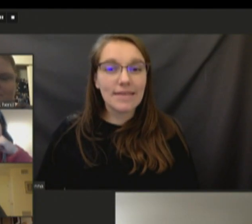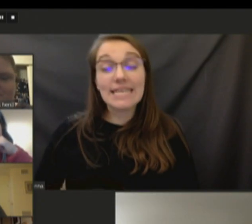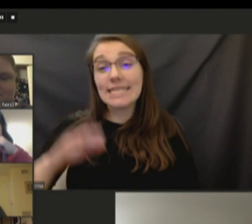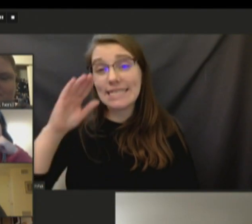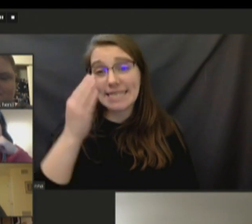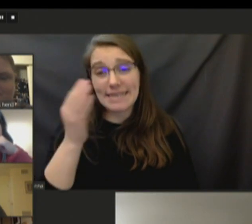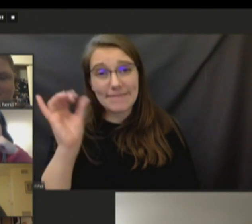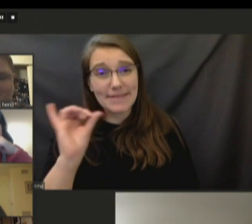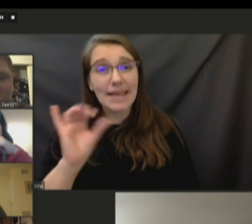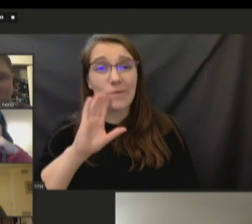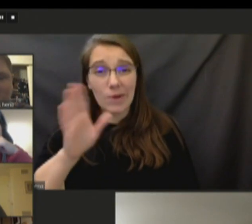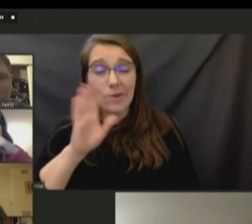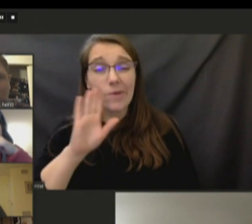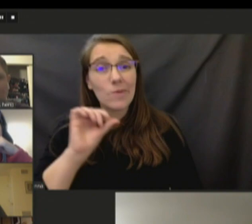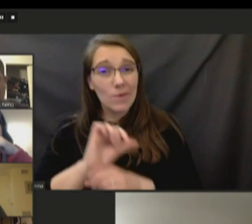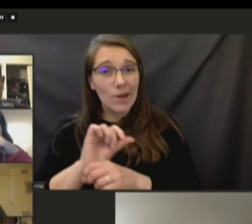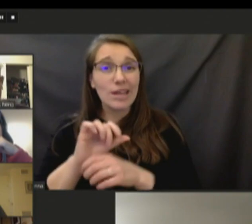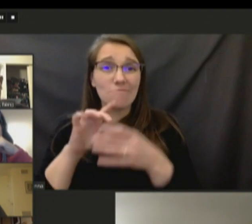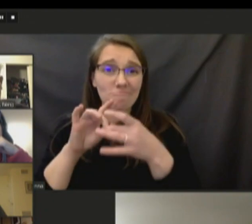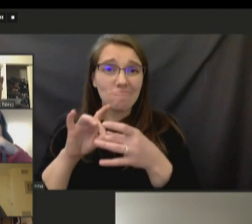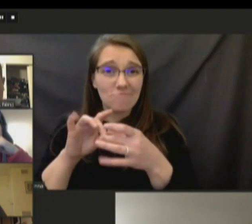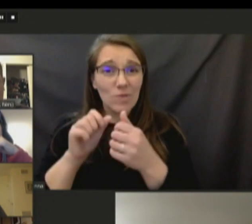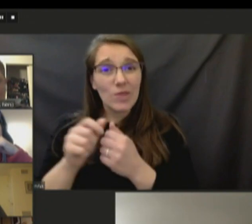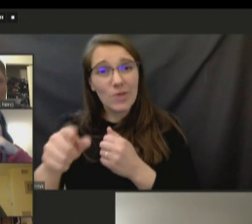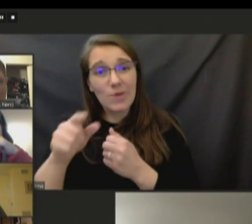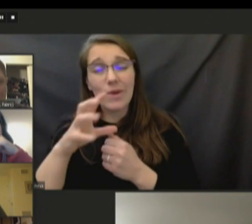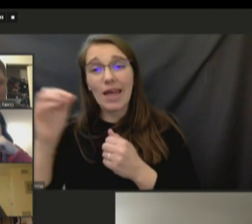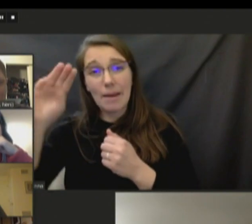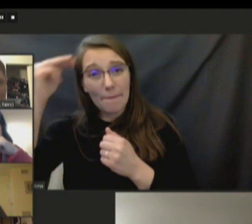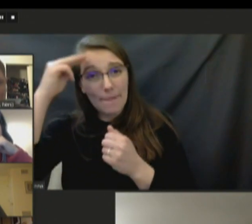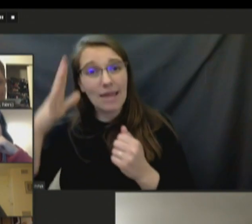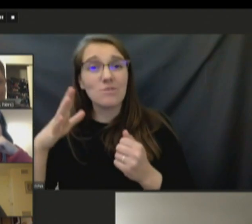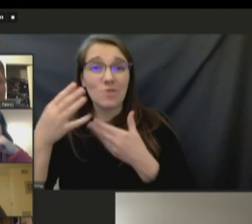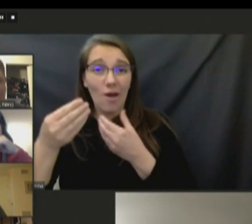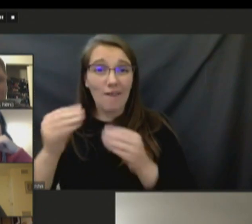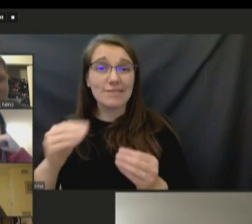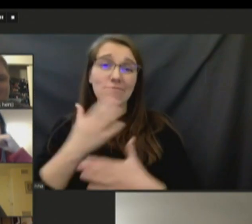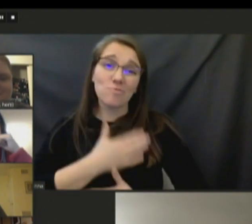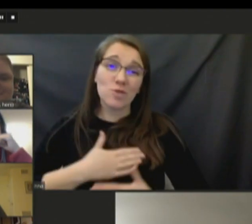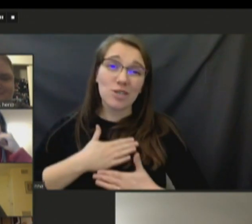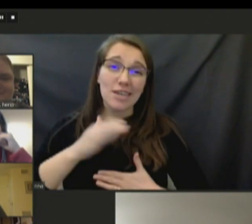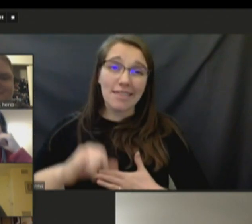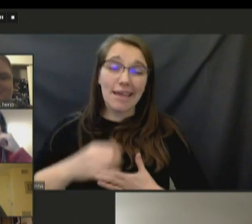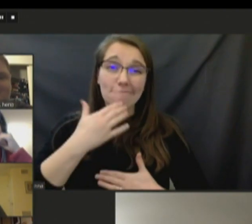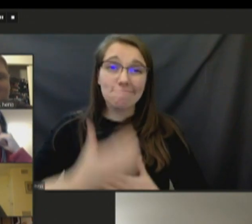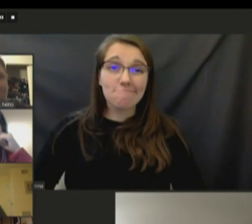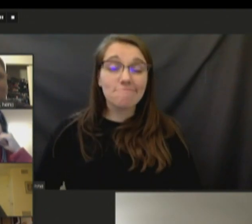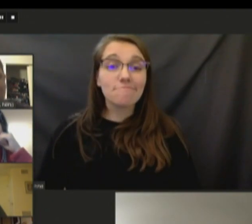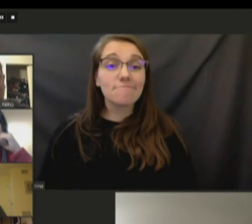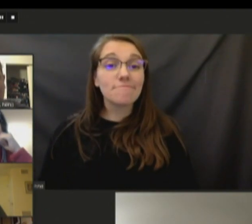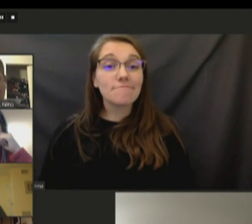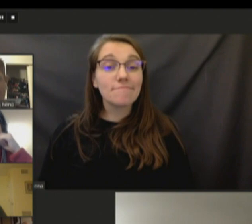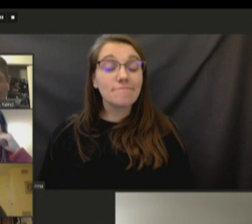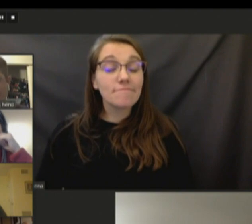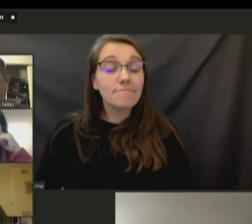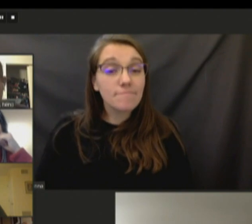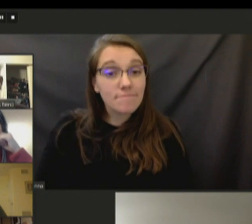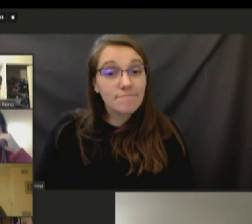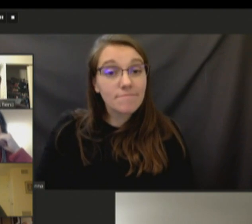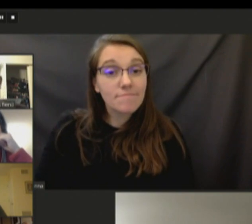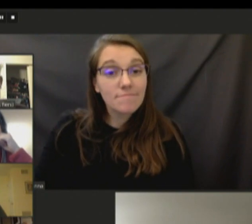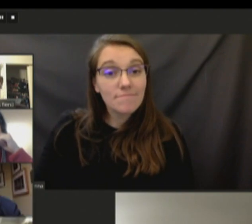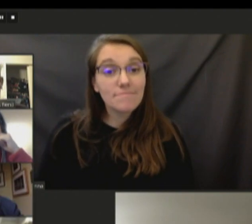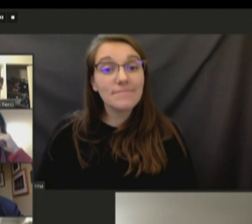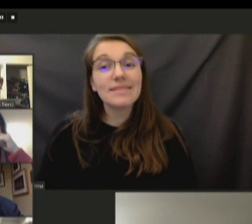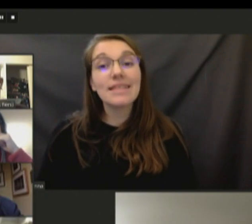closely with your office and the mayor's office, and I appreciate that going forward. But I do echo